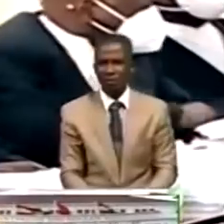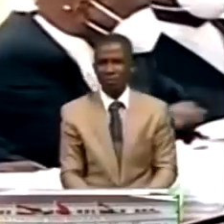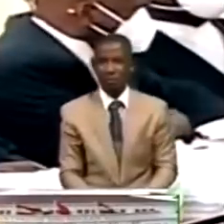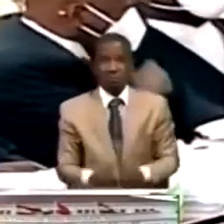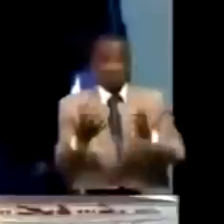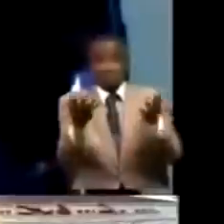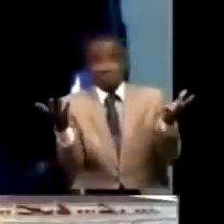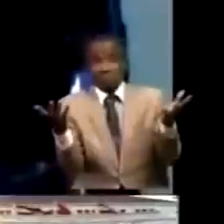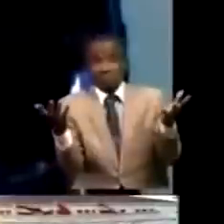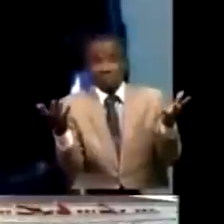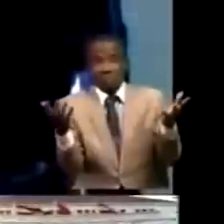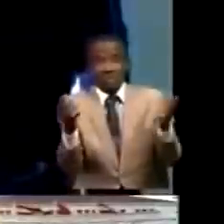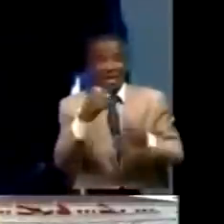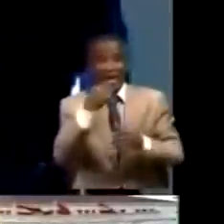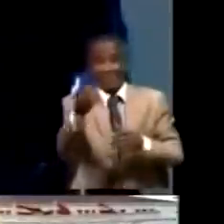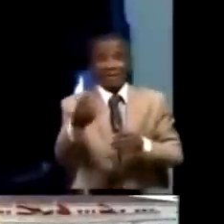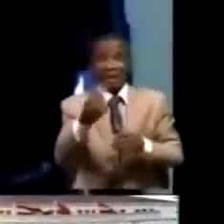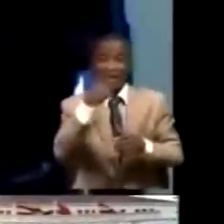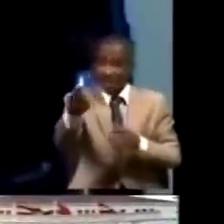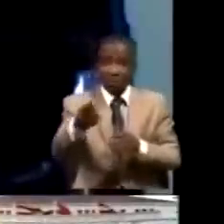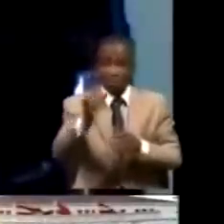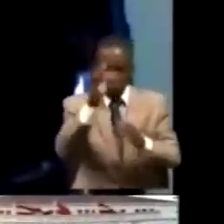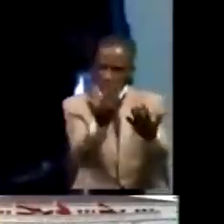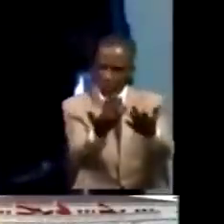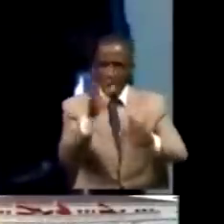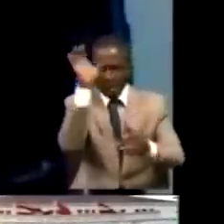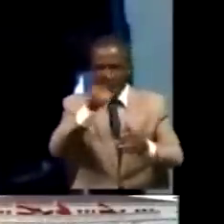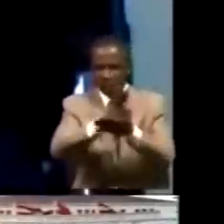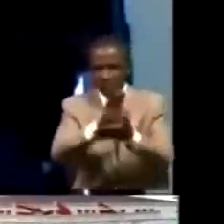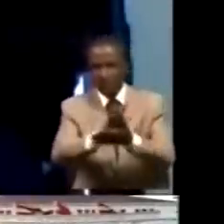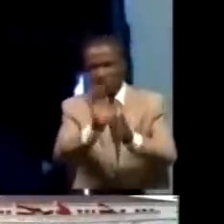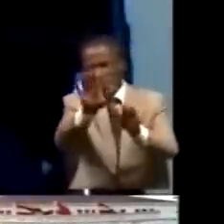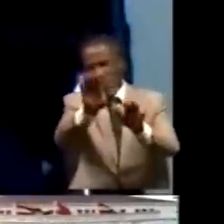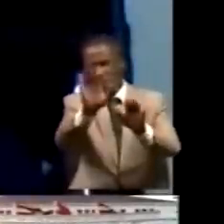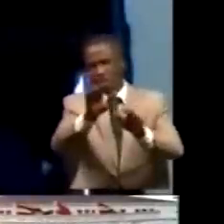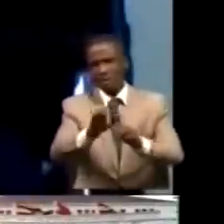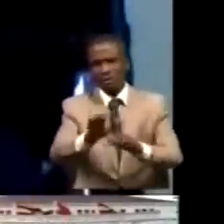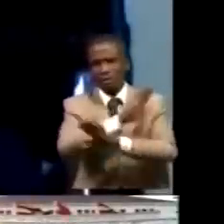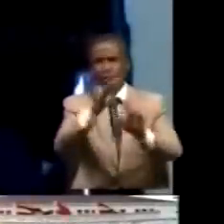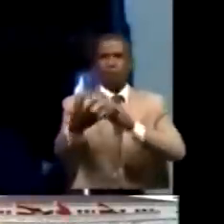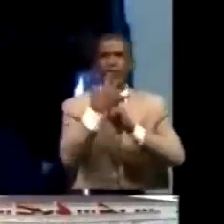I believe I told your lordship that I was looking for Savannah. All right, look for it. I'll wait for you.